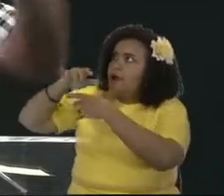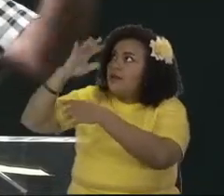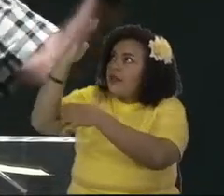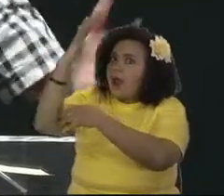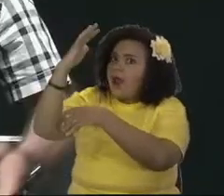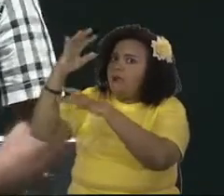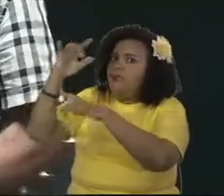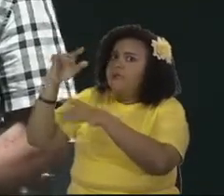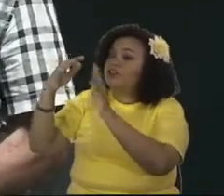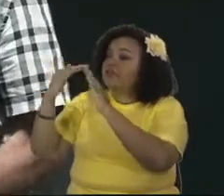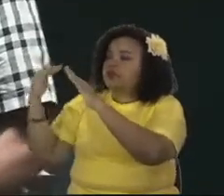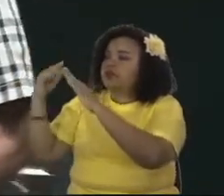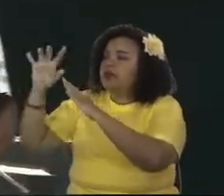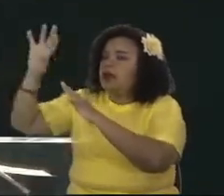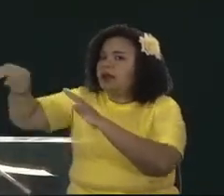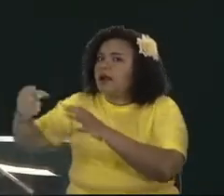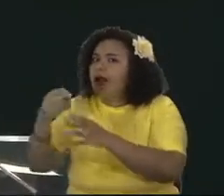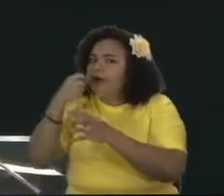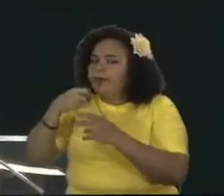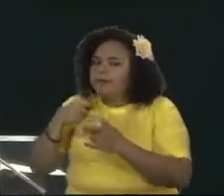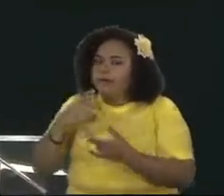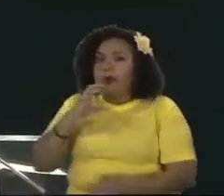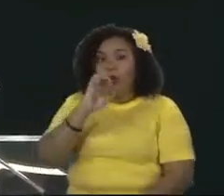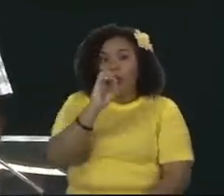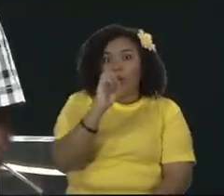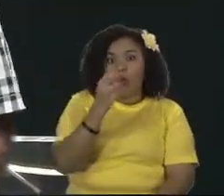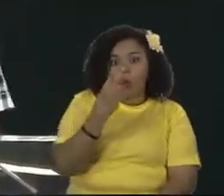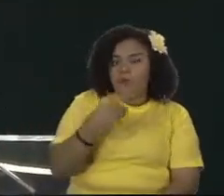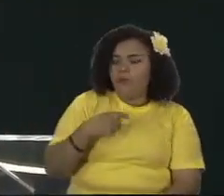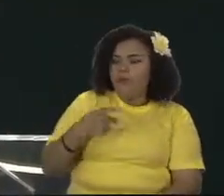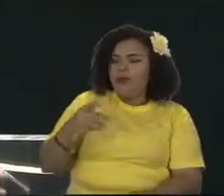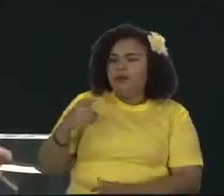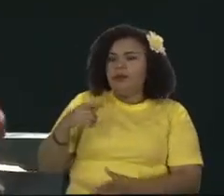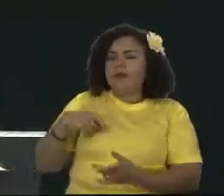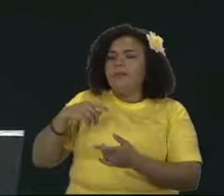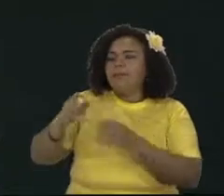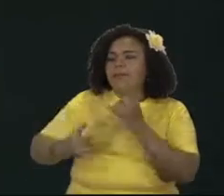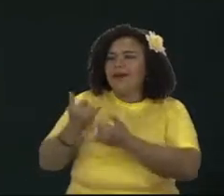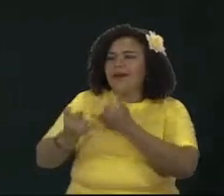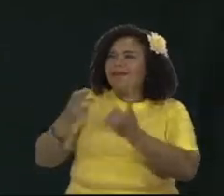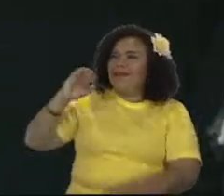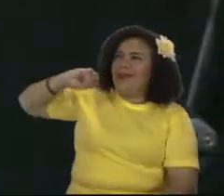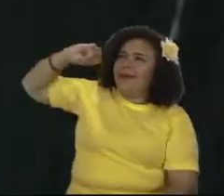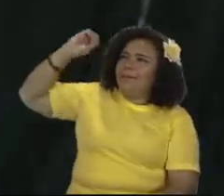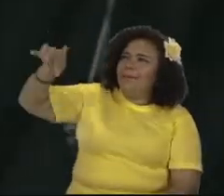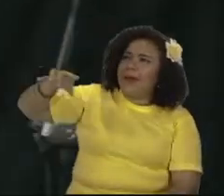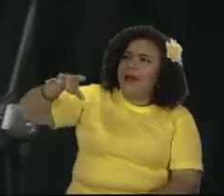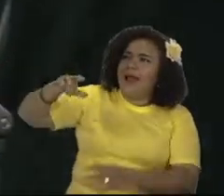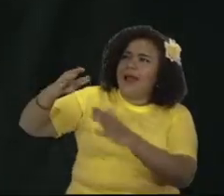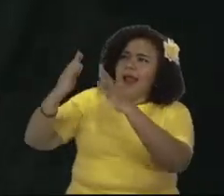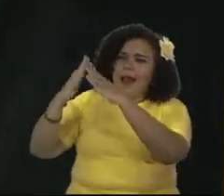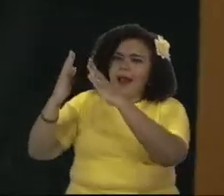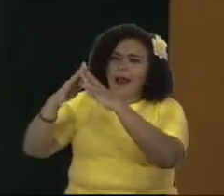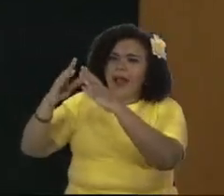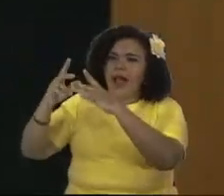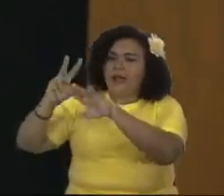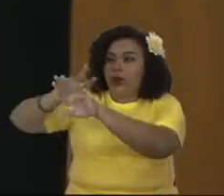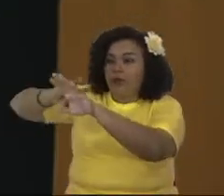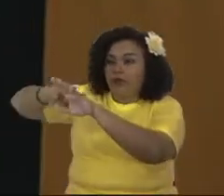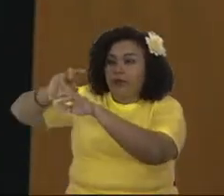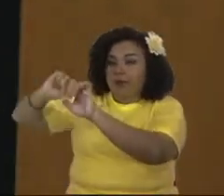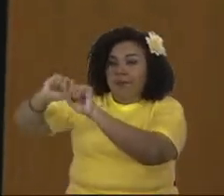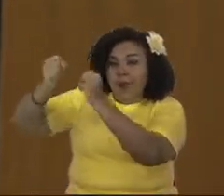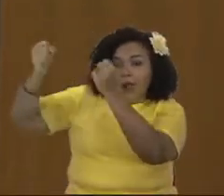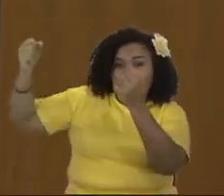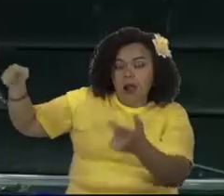in broke the glasses of the neighbors. I didn't want to do kind of